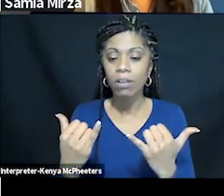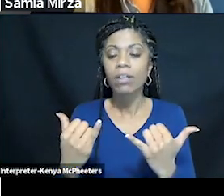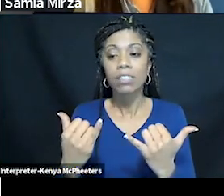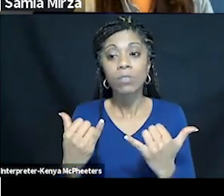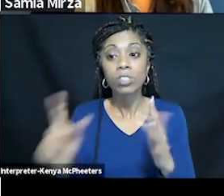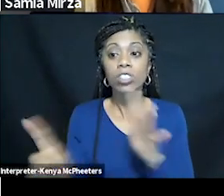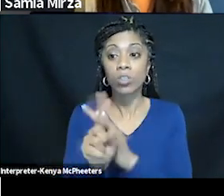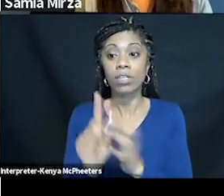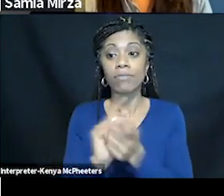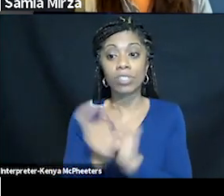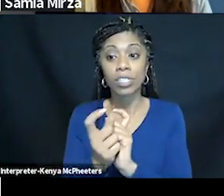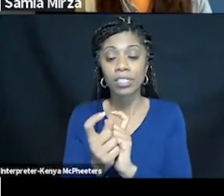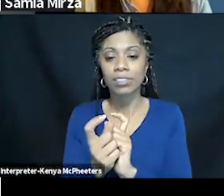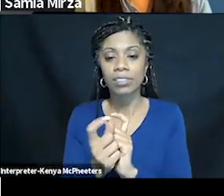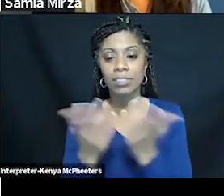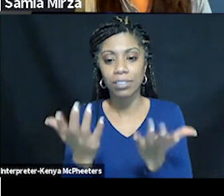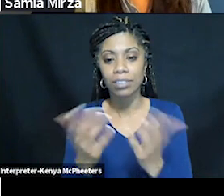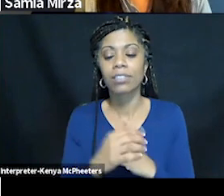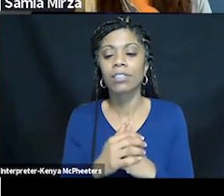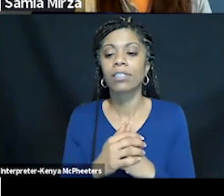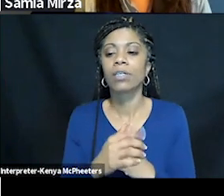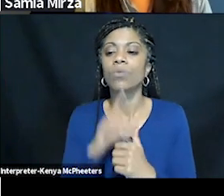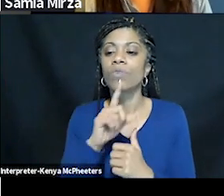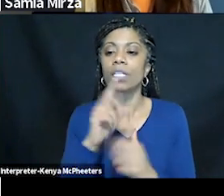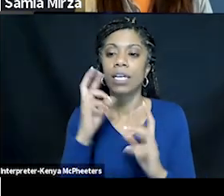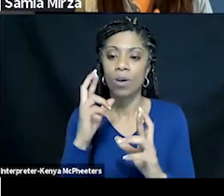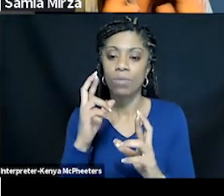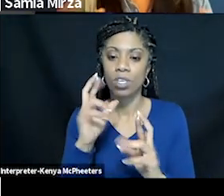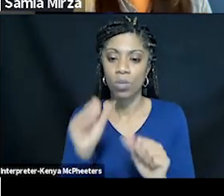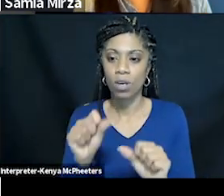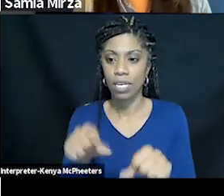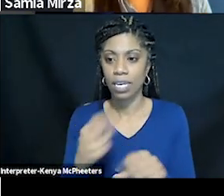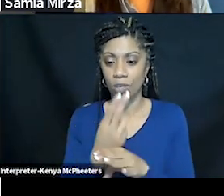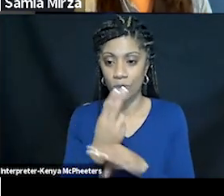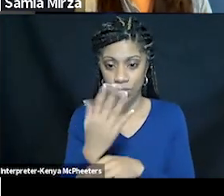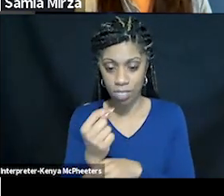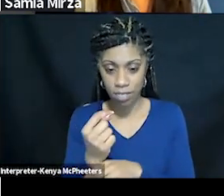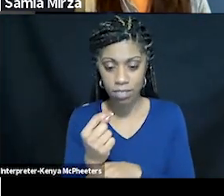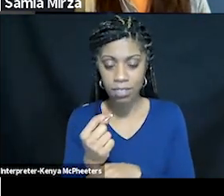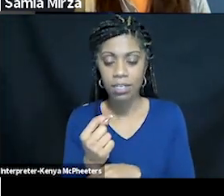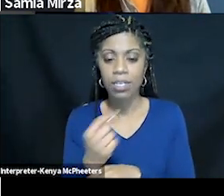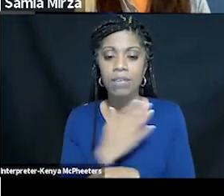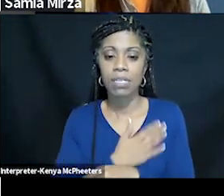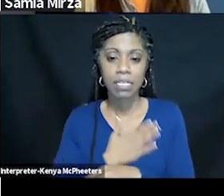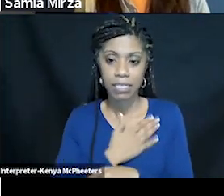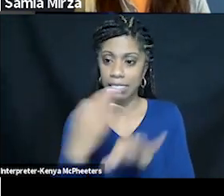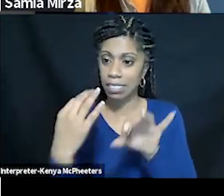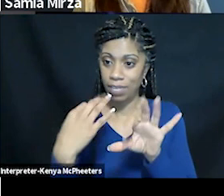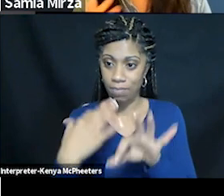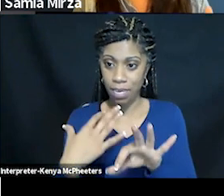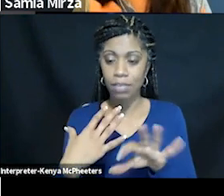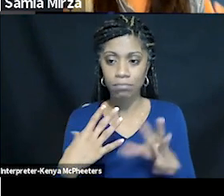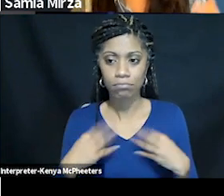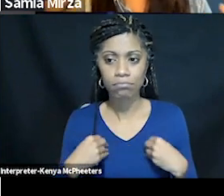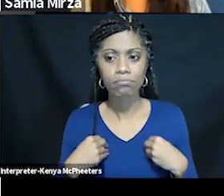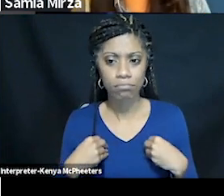the website. We really hope that you all go use it, give us feedback. We'd love to hear from all of you. And we're going to be